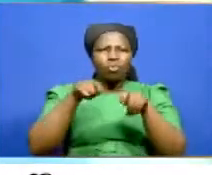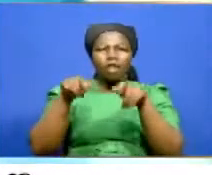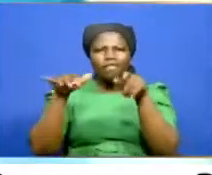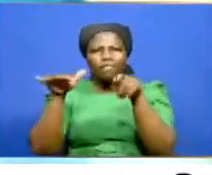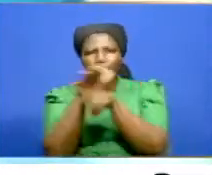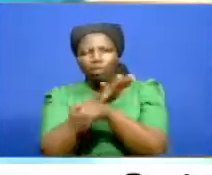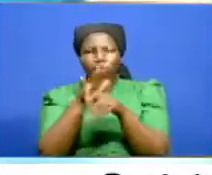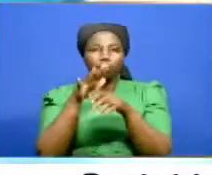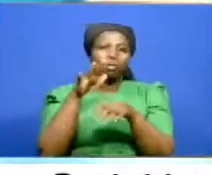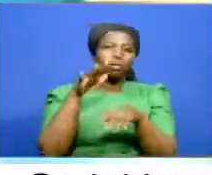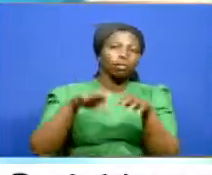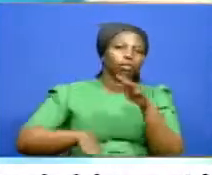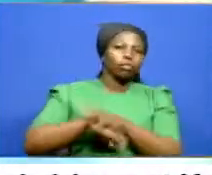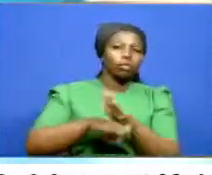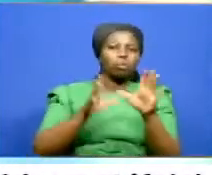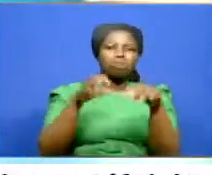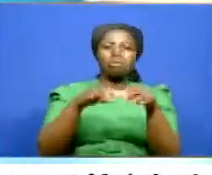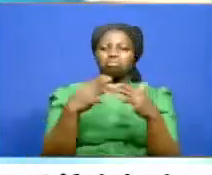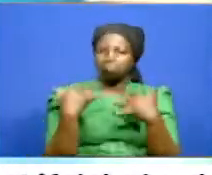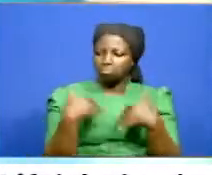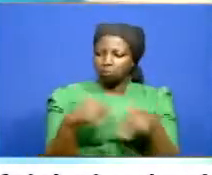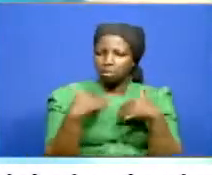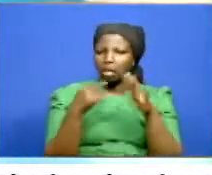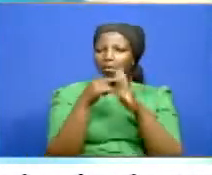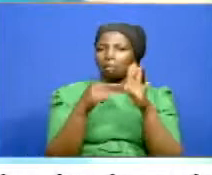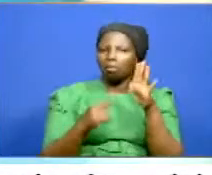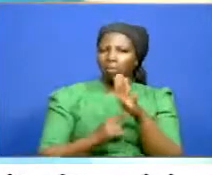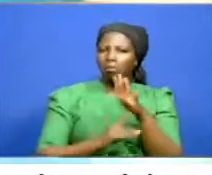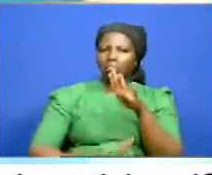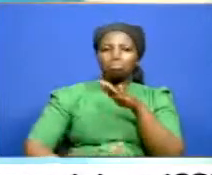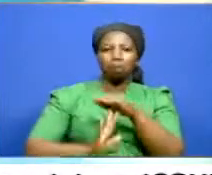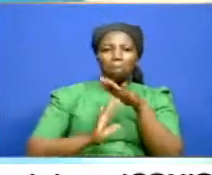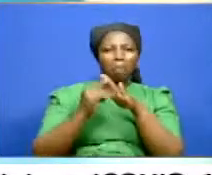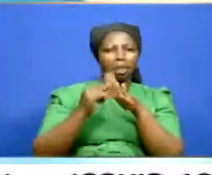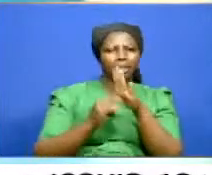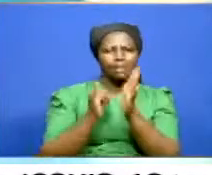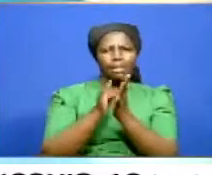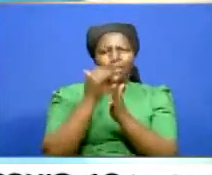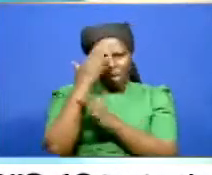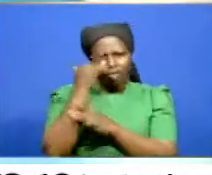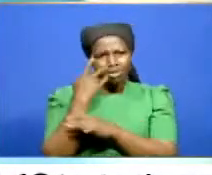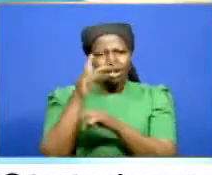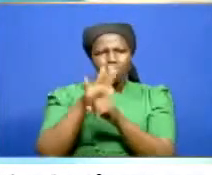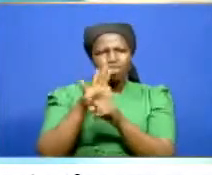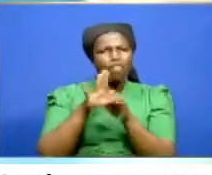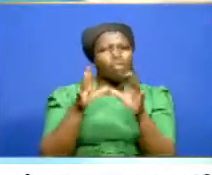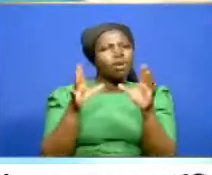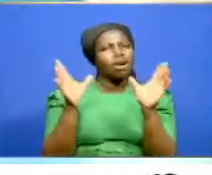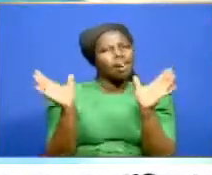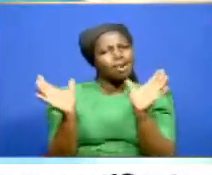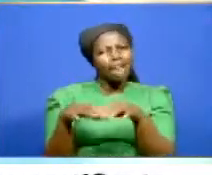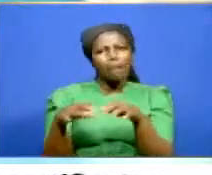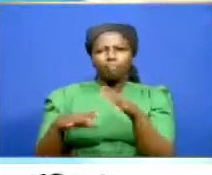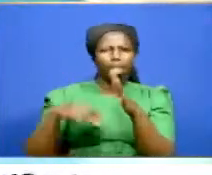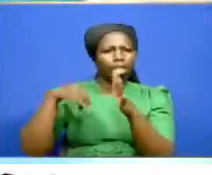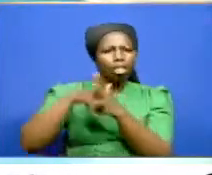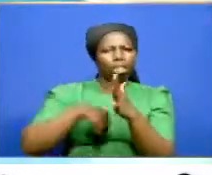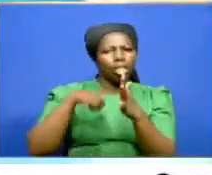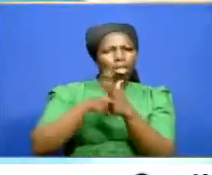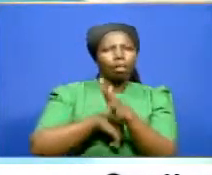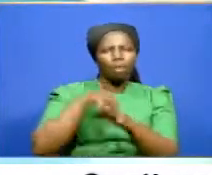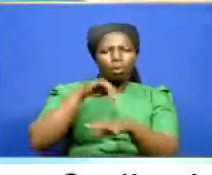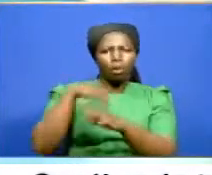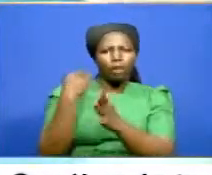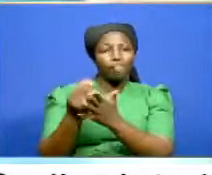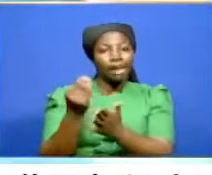a fully fledged football club, playing in the league or maybe in the top league. That's why you see a lot of clubs actually are really struggling in terms of even